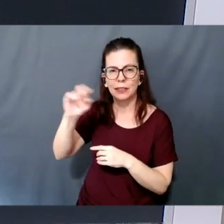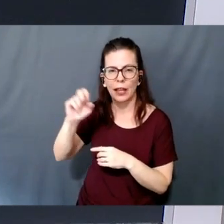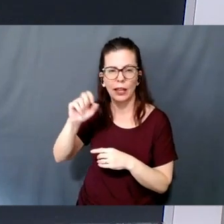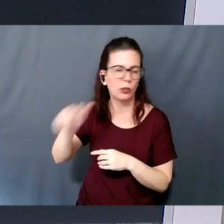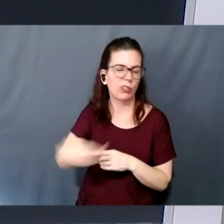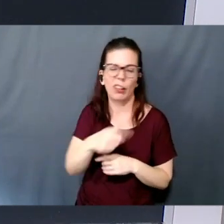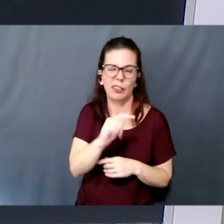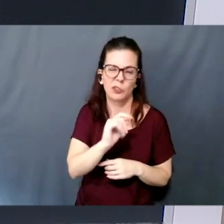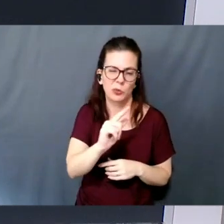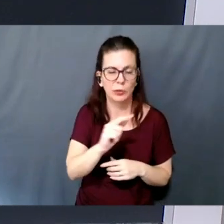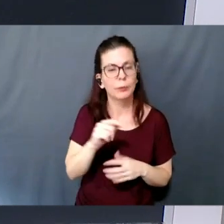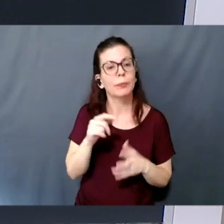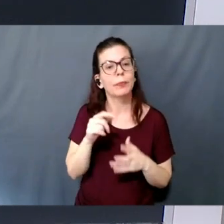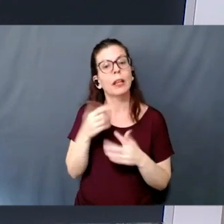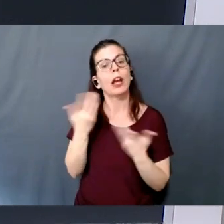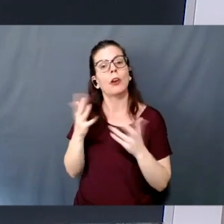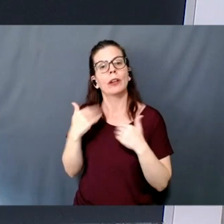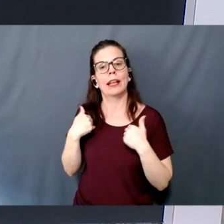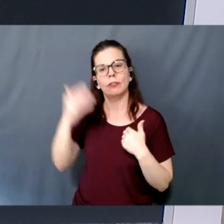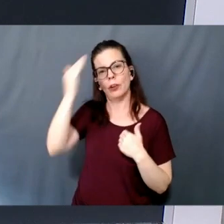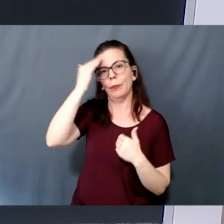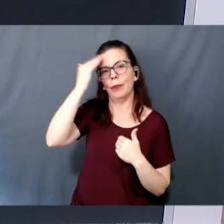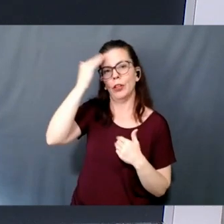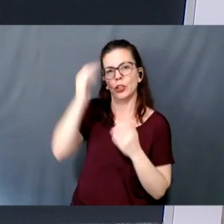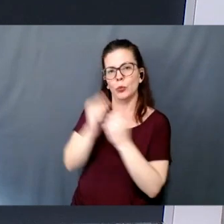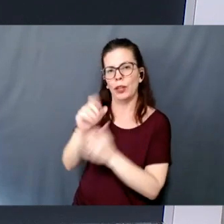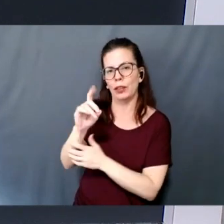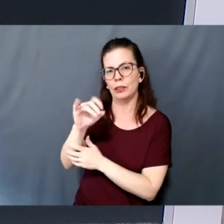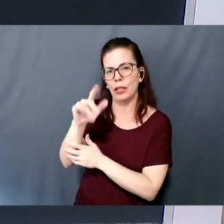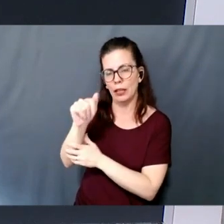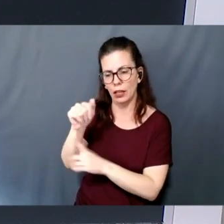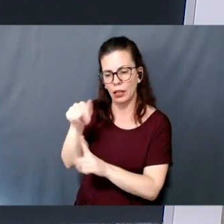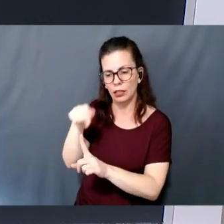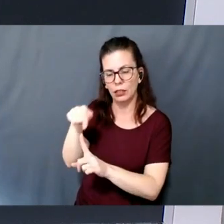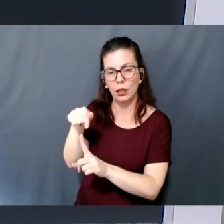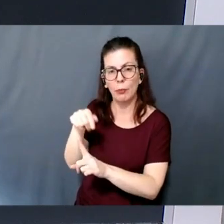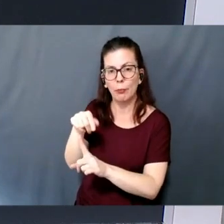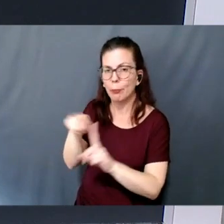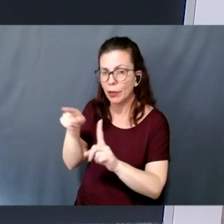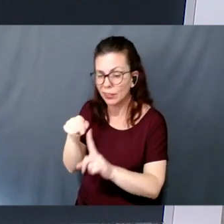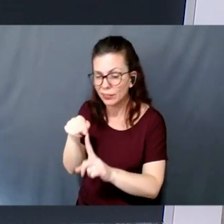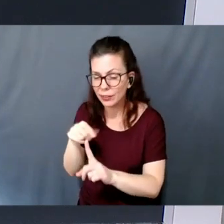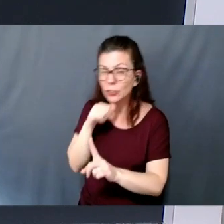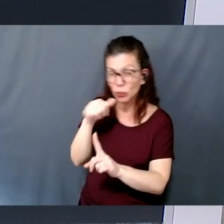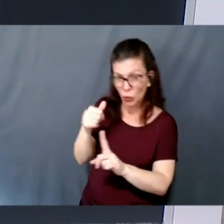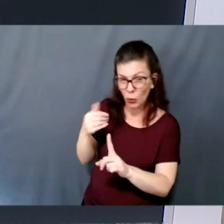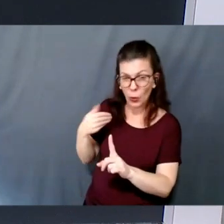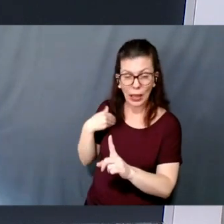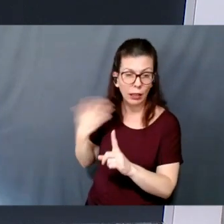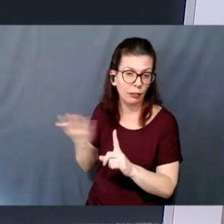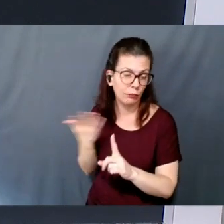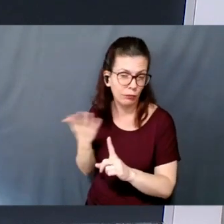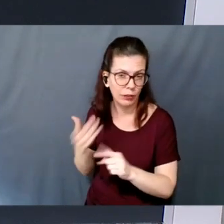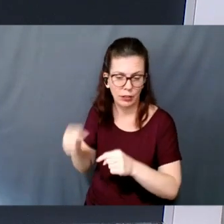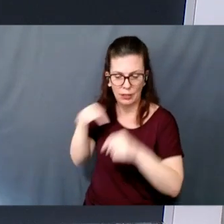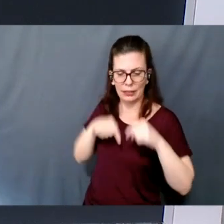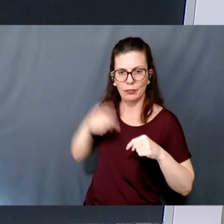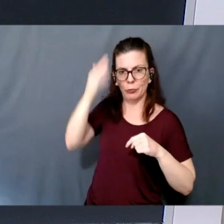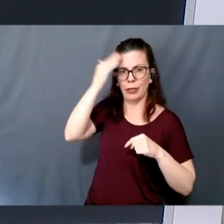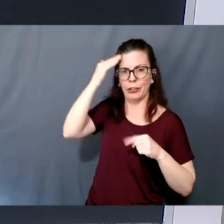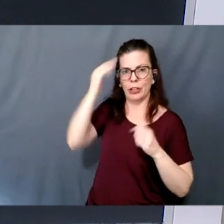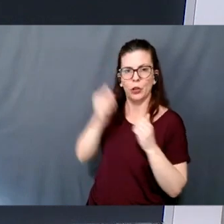have a familiarity with the data. What they don't have is this familiarity with these complex data